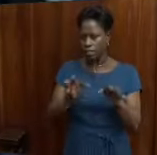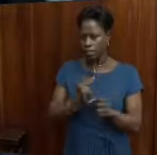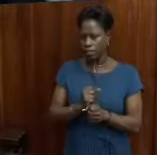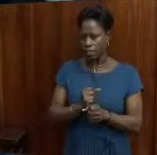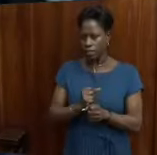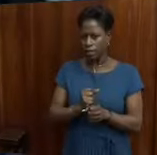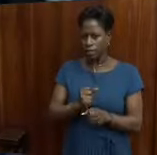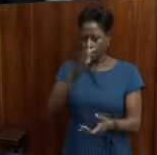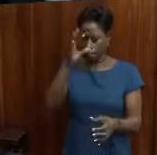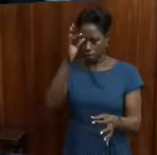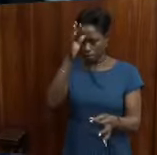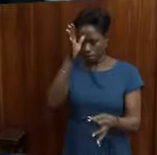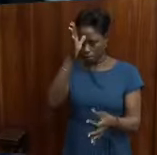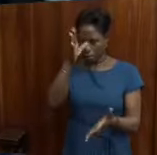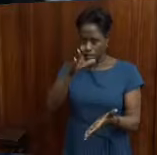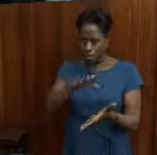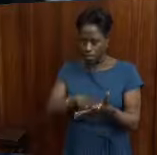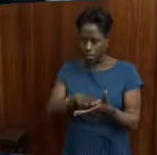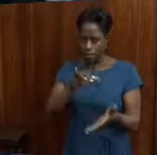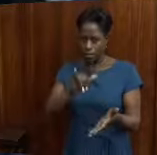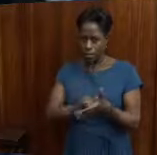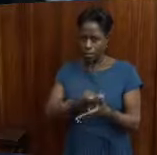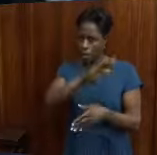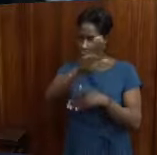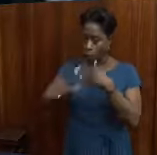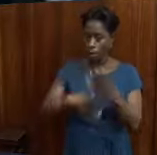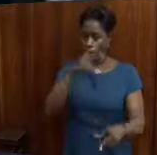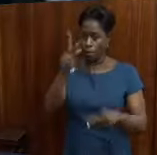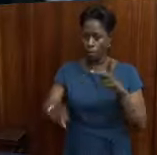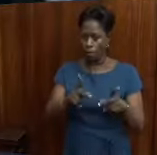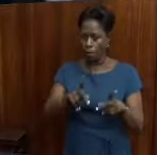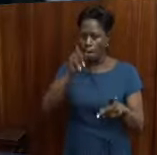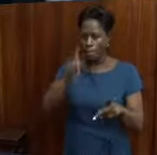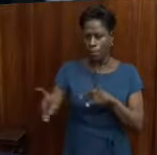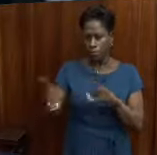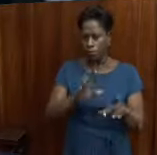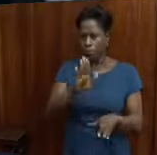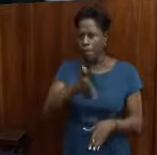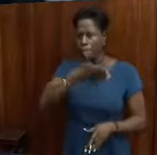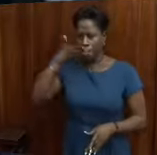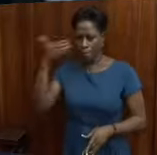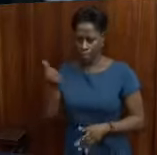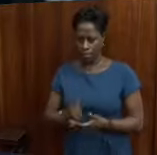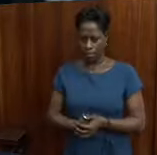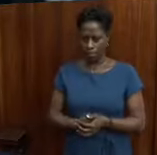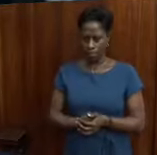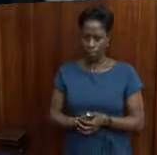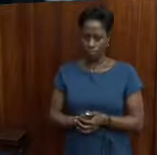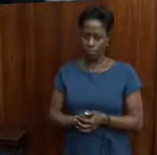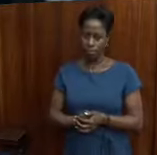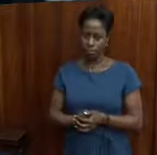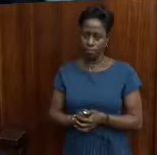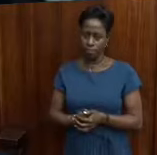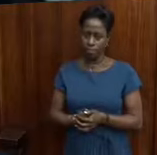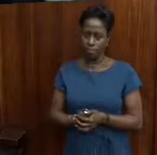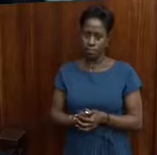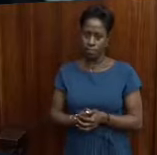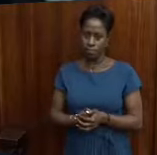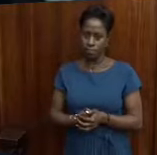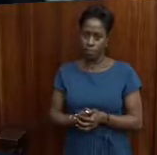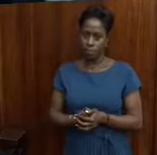man, woman, and child should have an opportunity to reach their full human potential. Mr. Speaker, in our